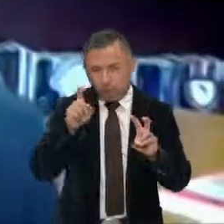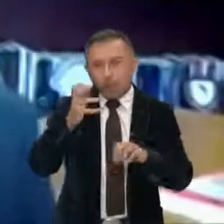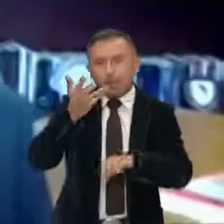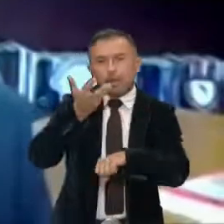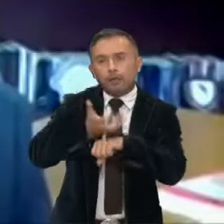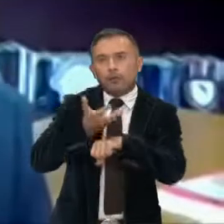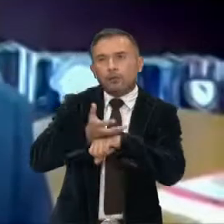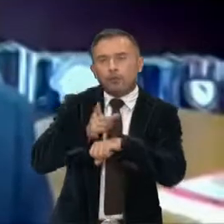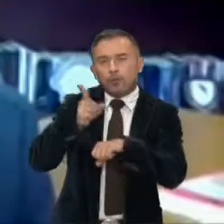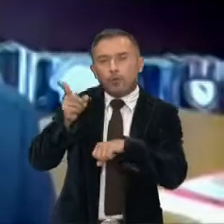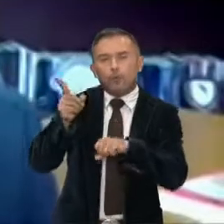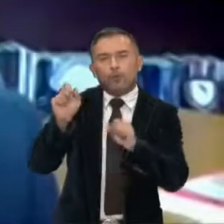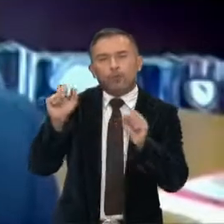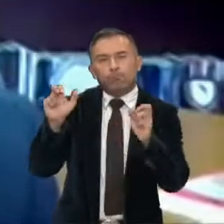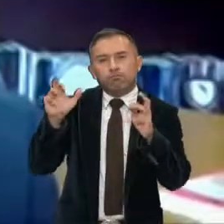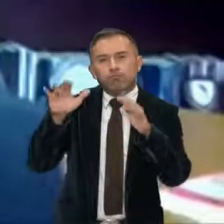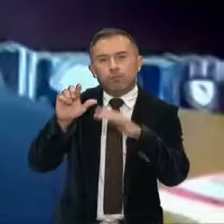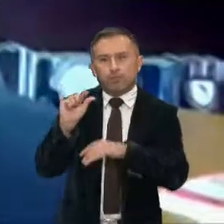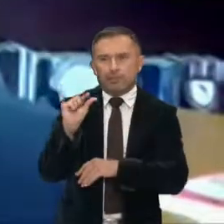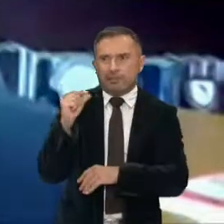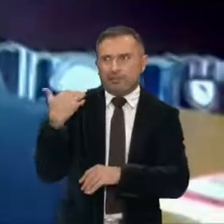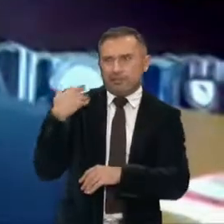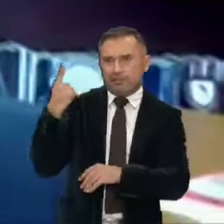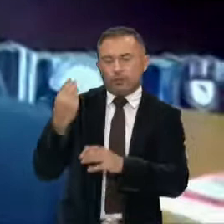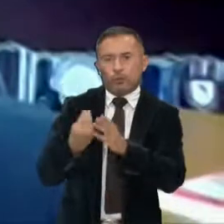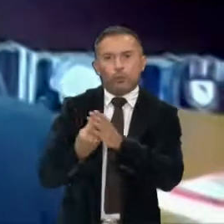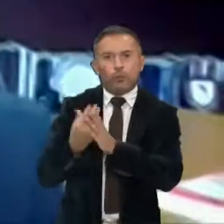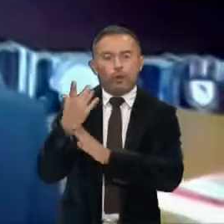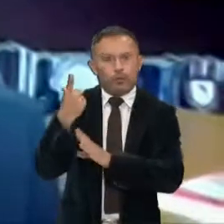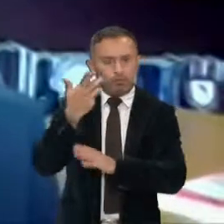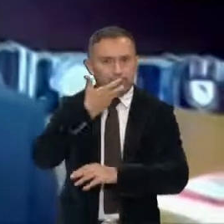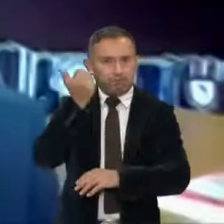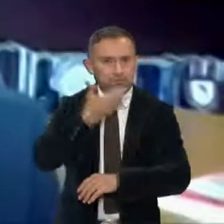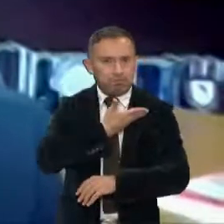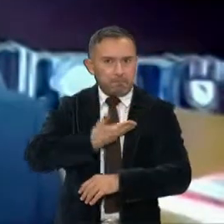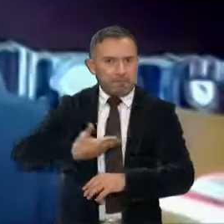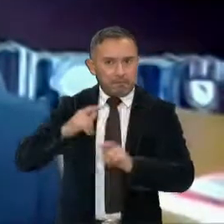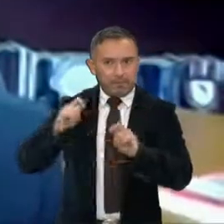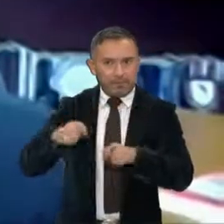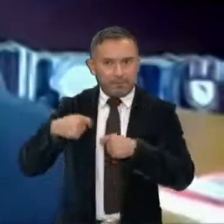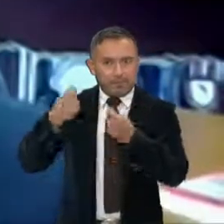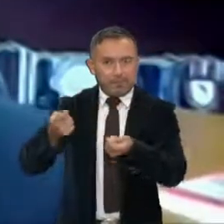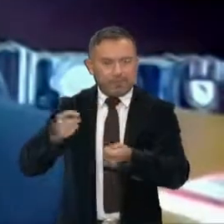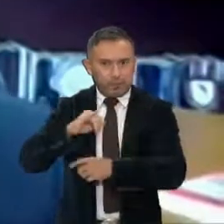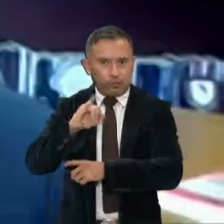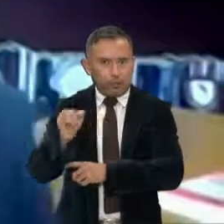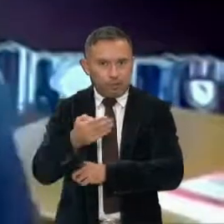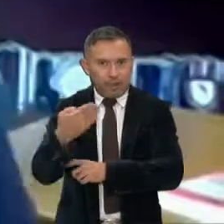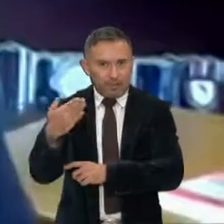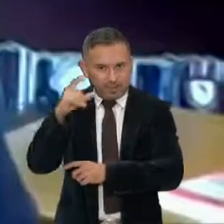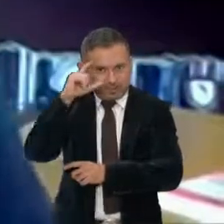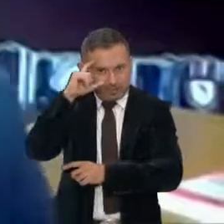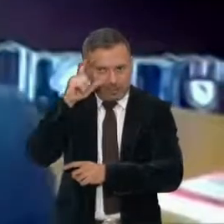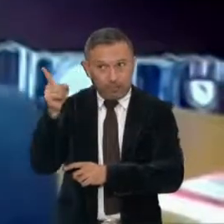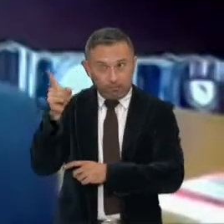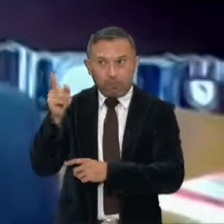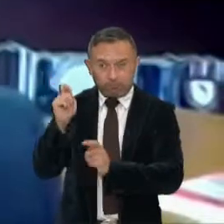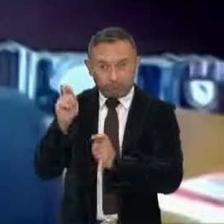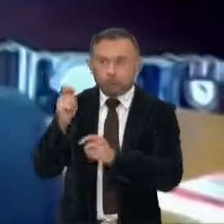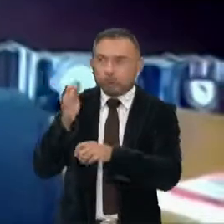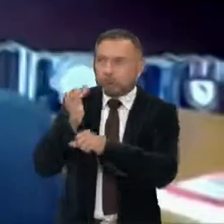the effect of elections in the United States of America that have just changed